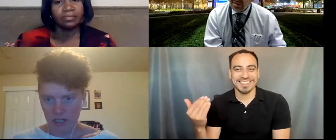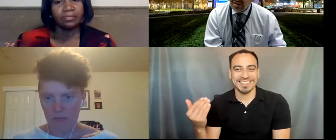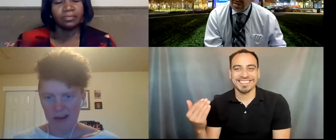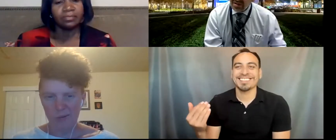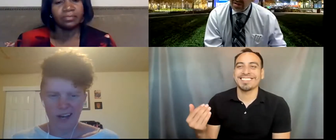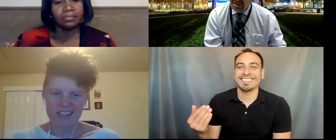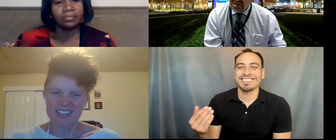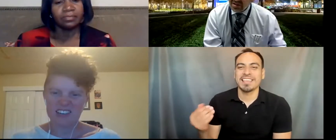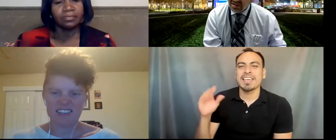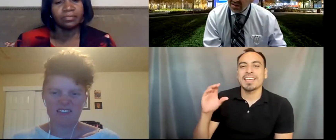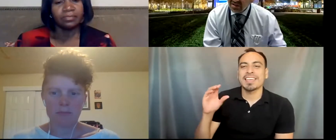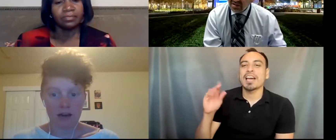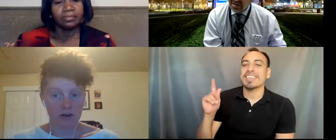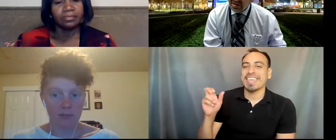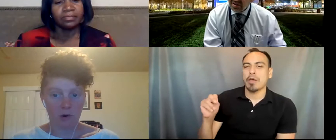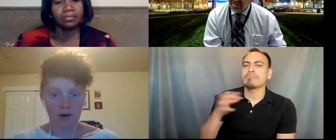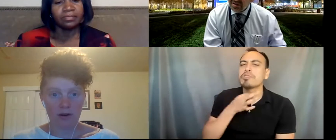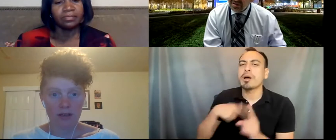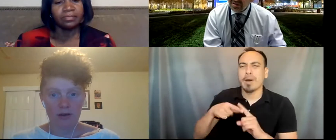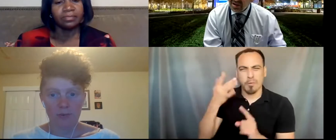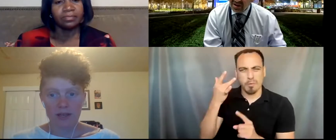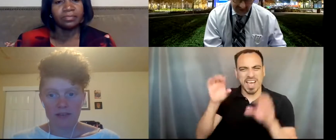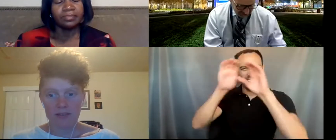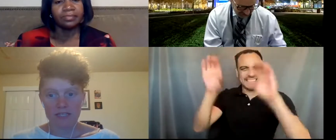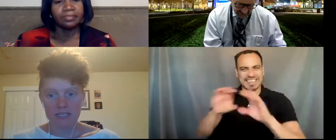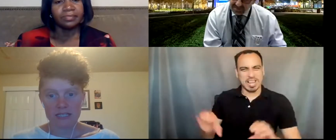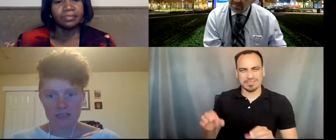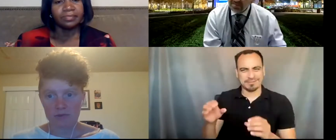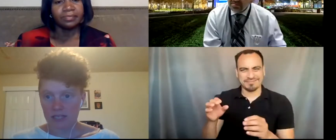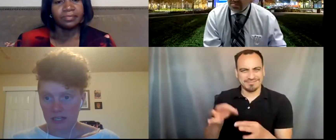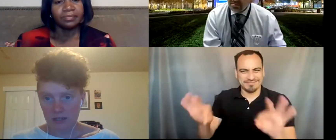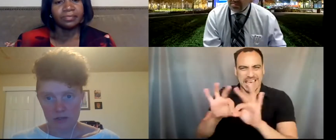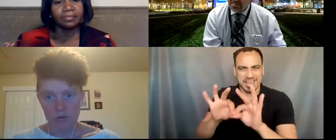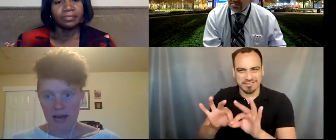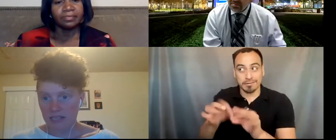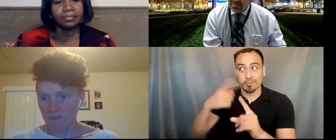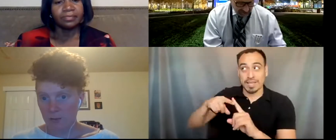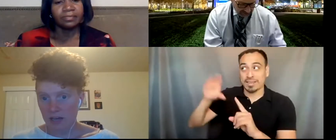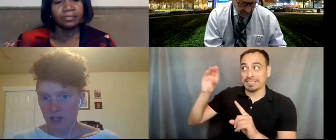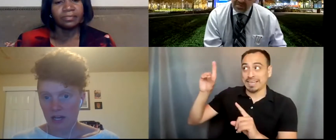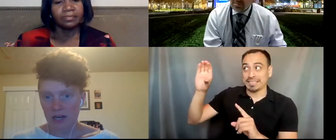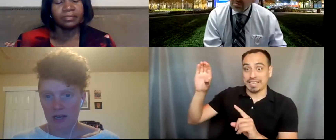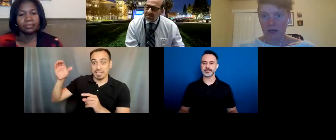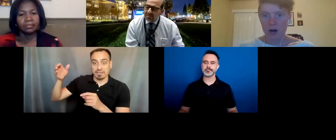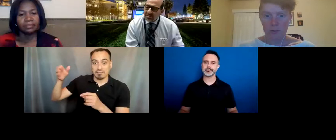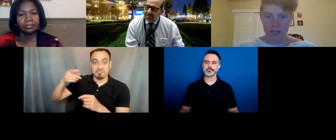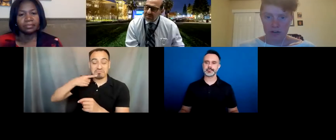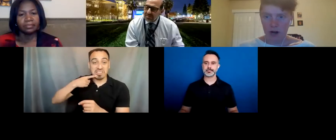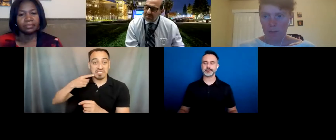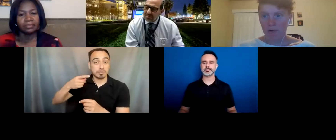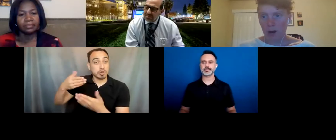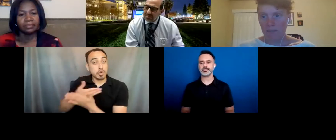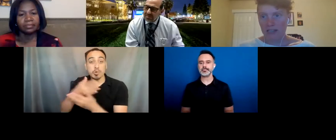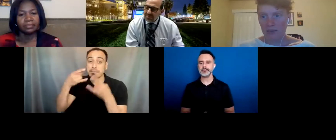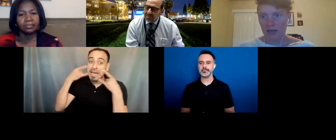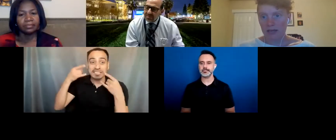has a question about why do the tiers even matter anymore when the CDC is releasing this new mask information? Are we going